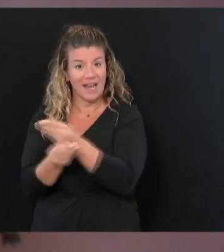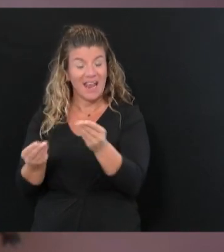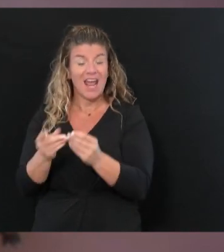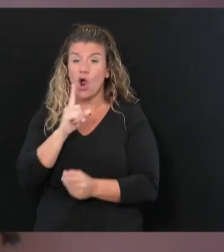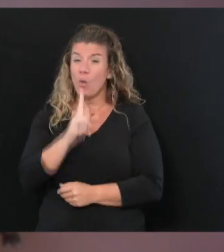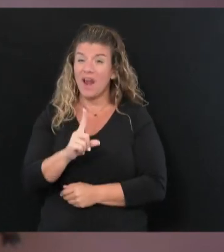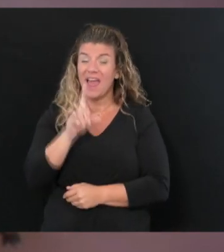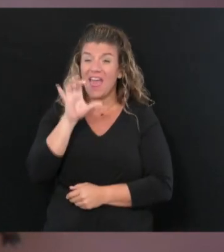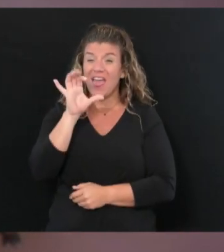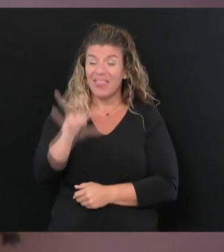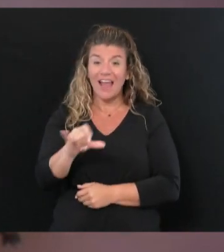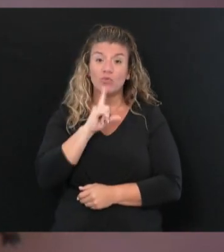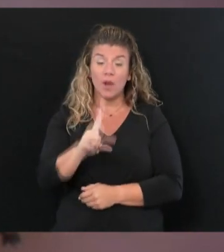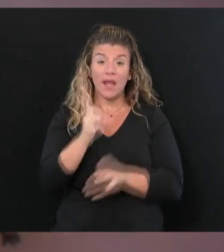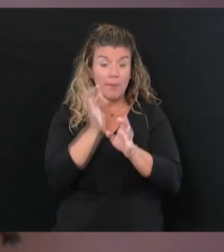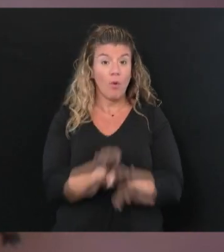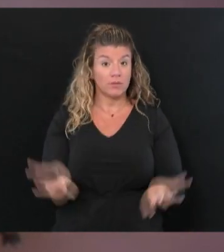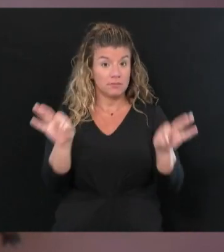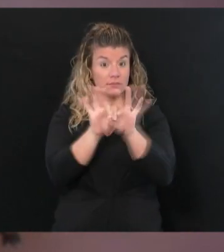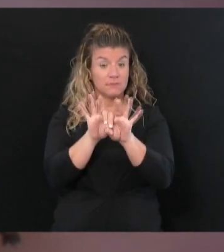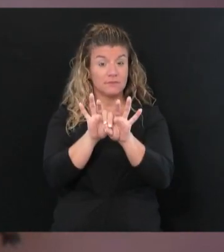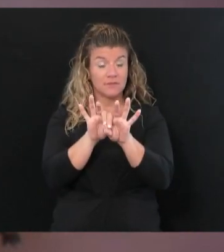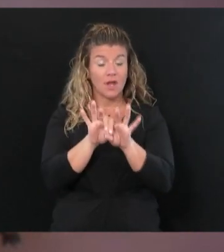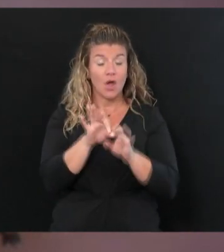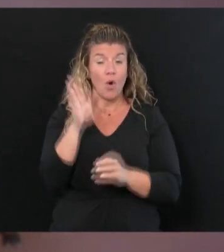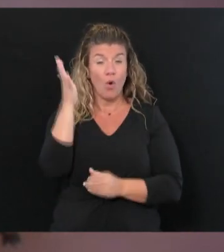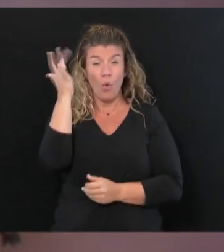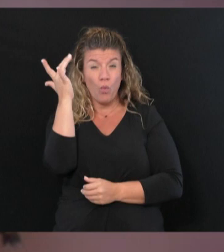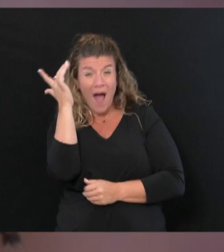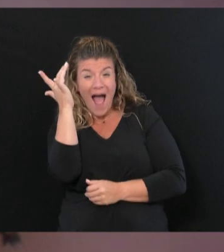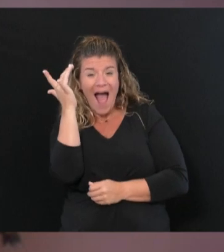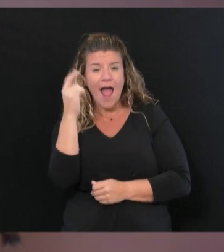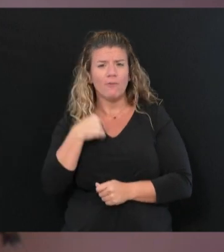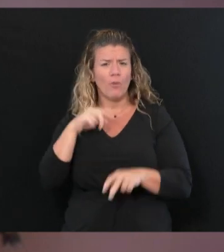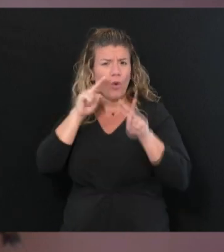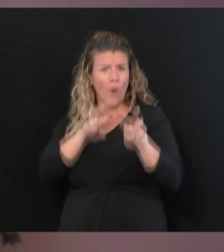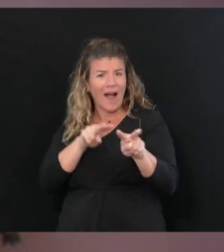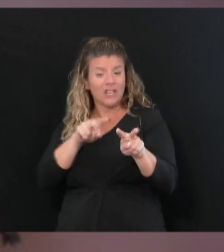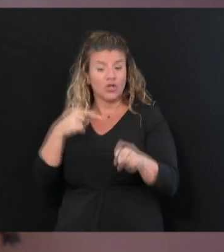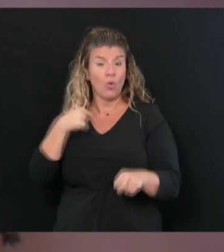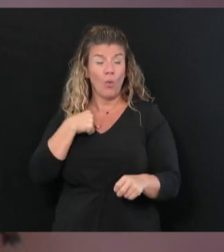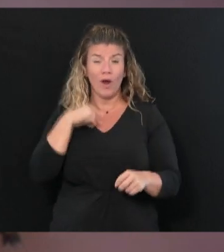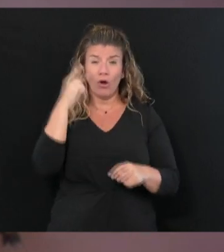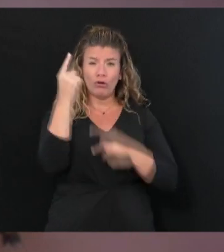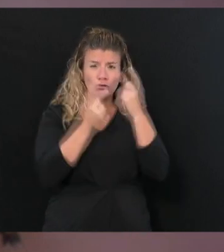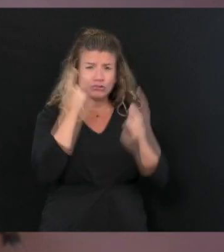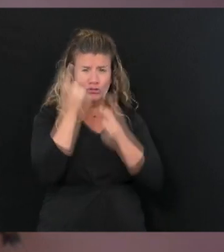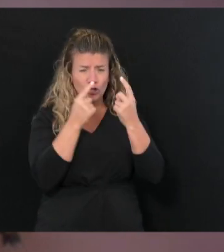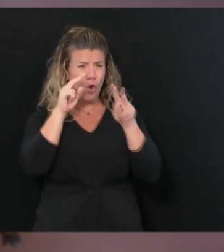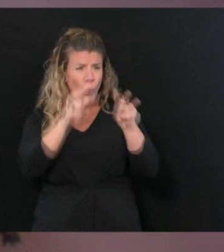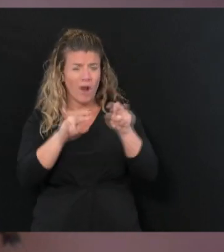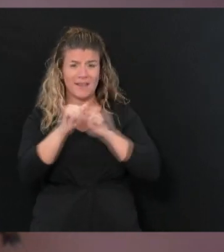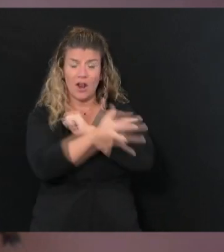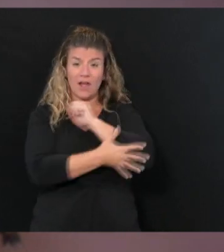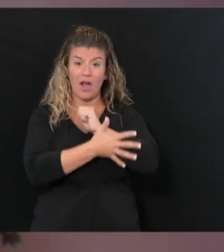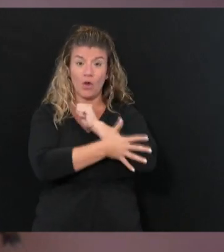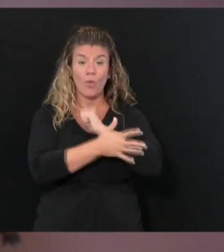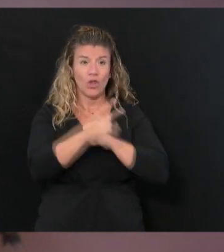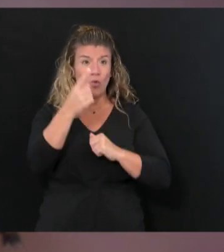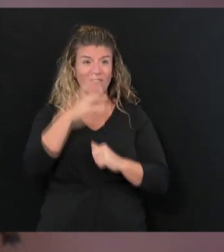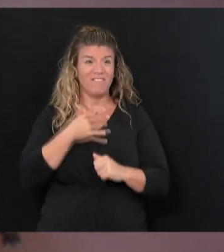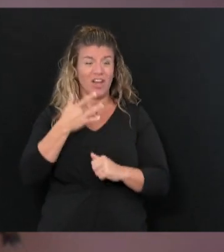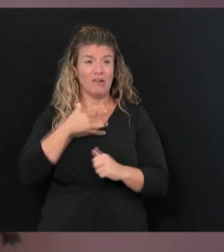really, really important, because what we really are concerned about in our counties, particularly related to